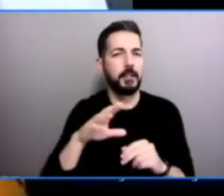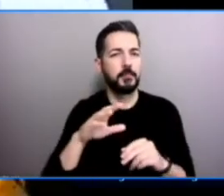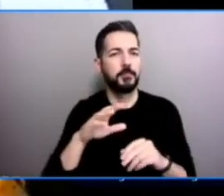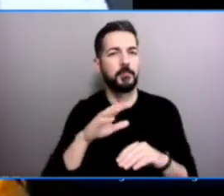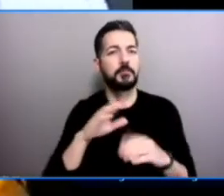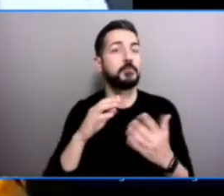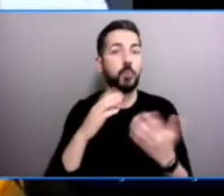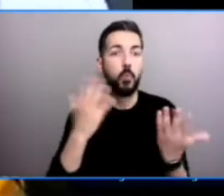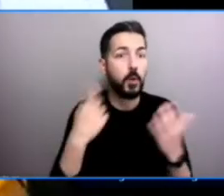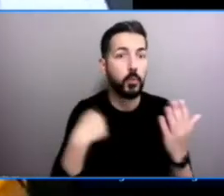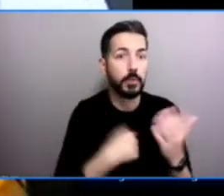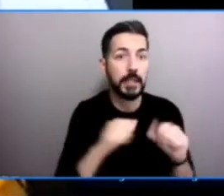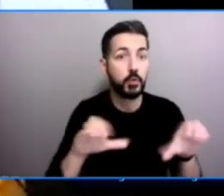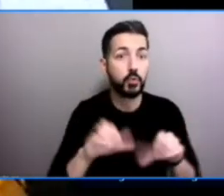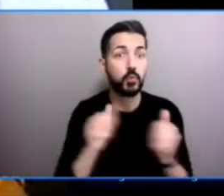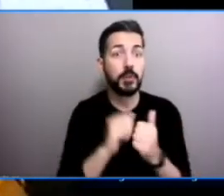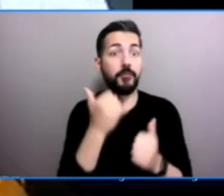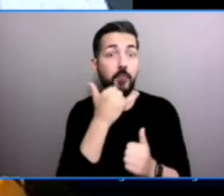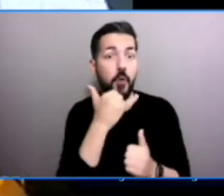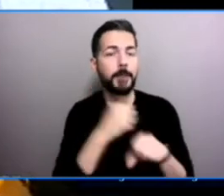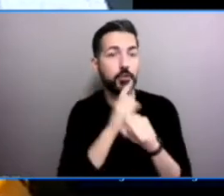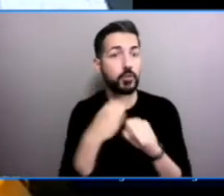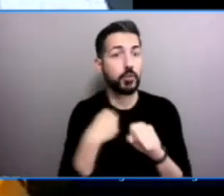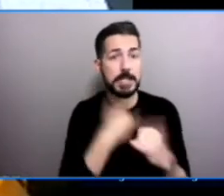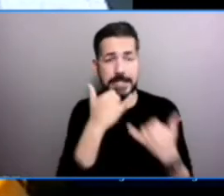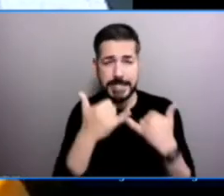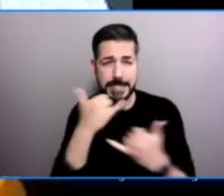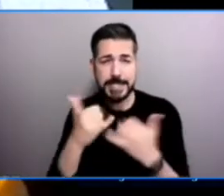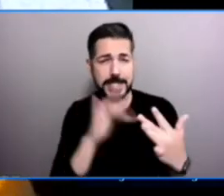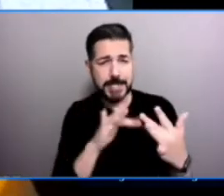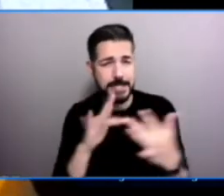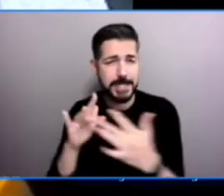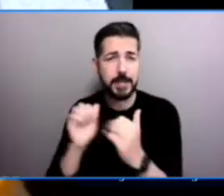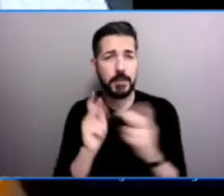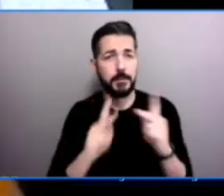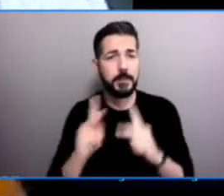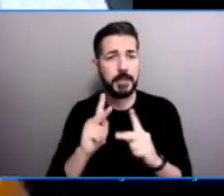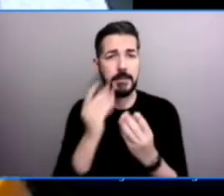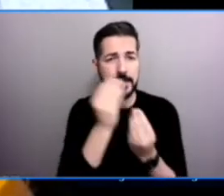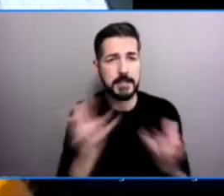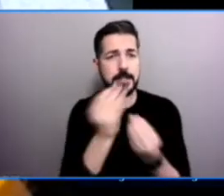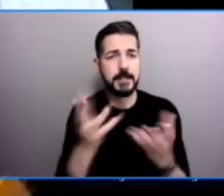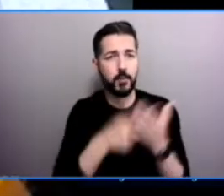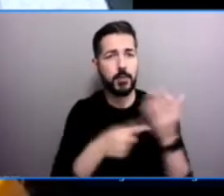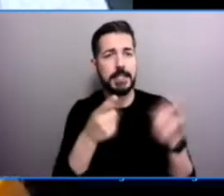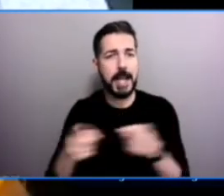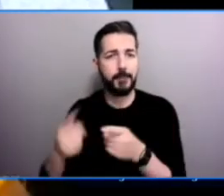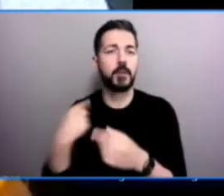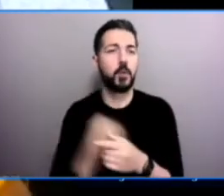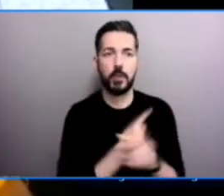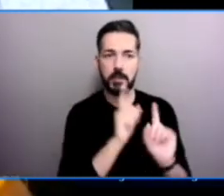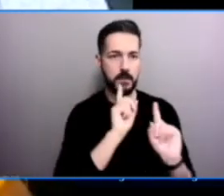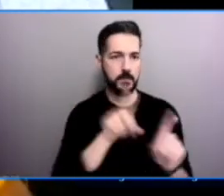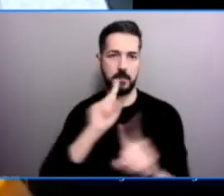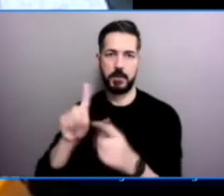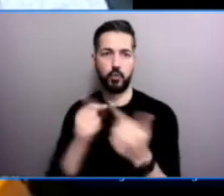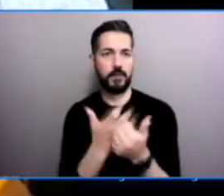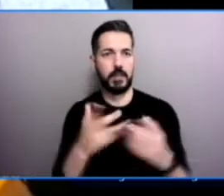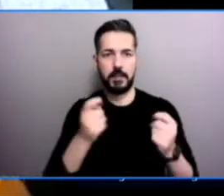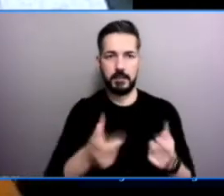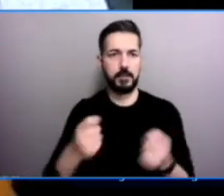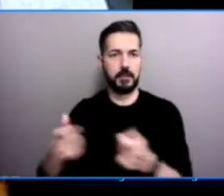wasn't really innovative. It was like resiliency and knowing that the people who were impacted by the other things that were going on were also the people